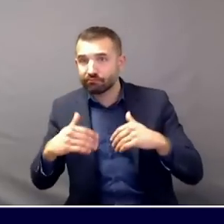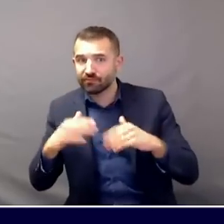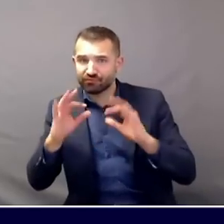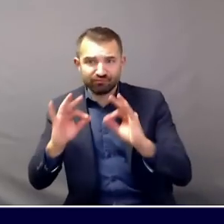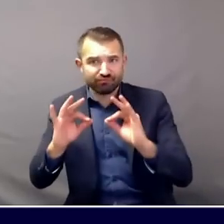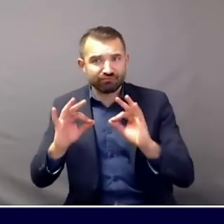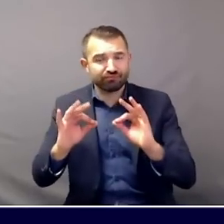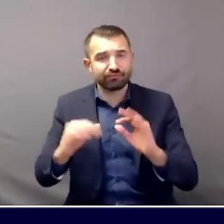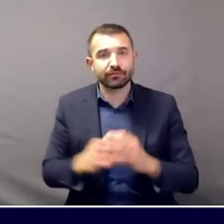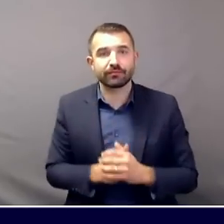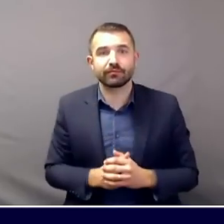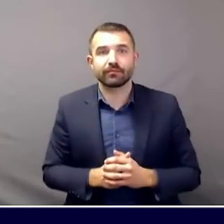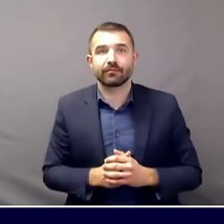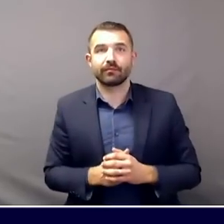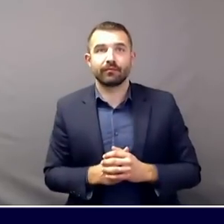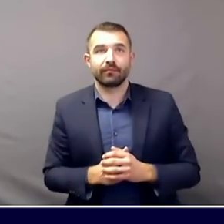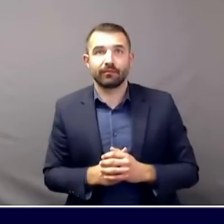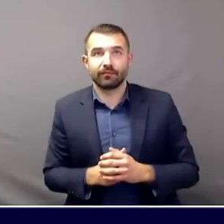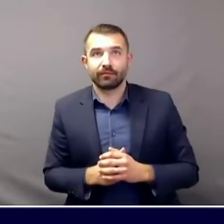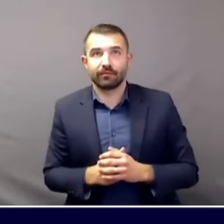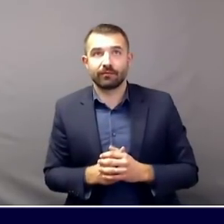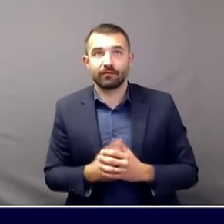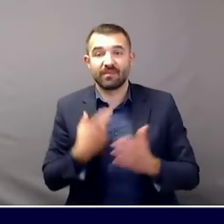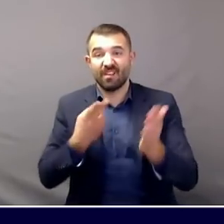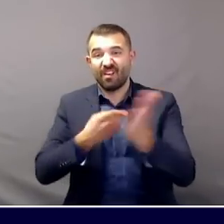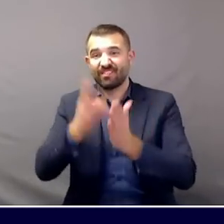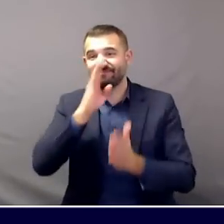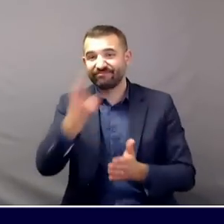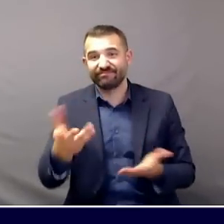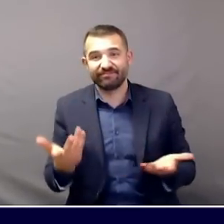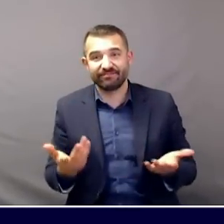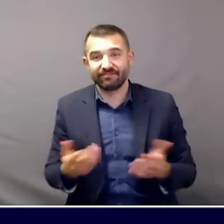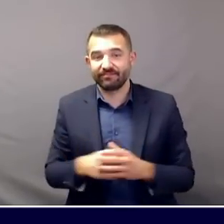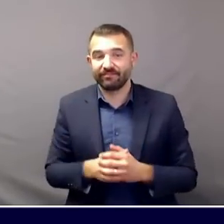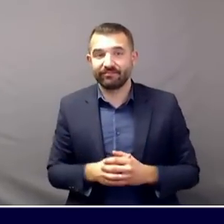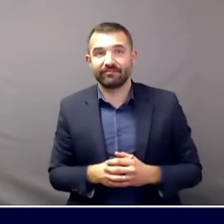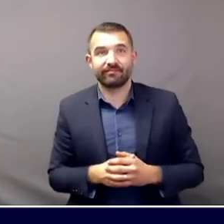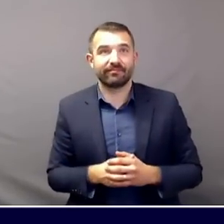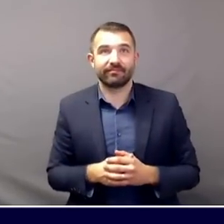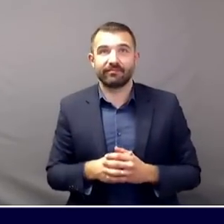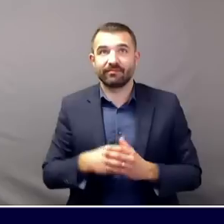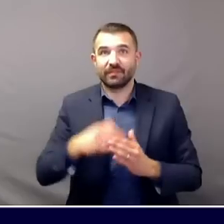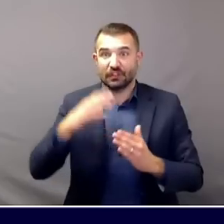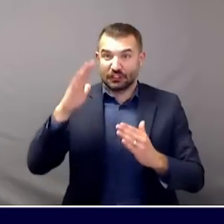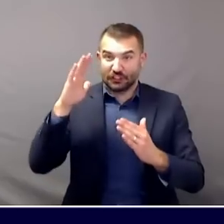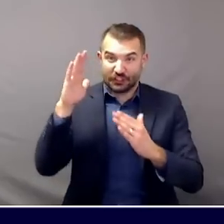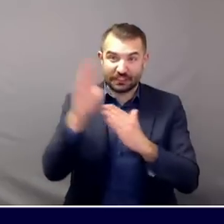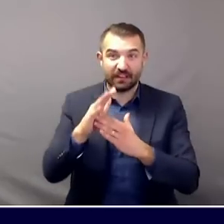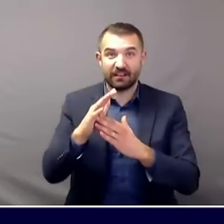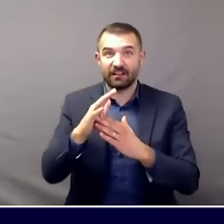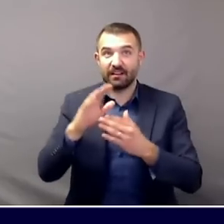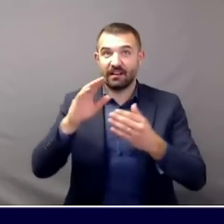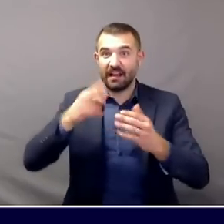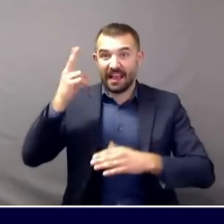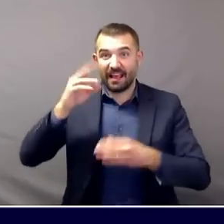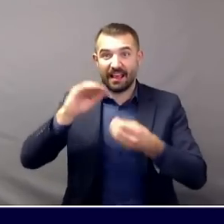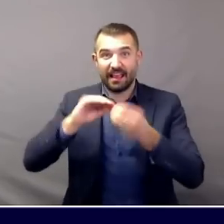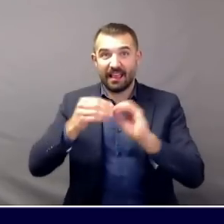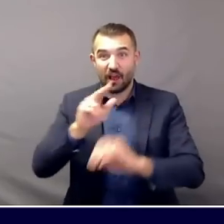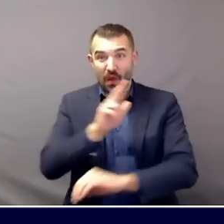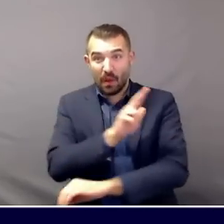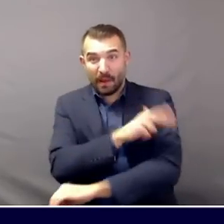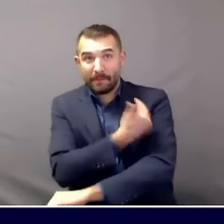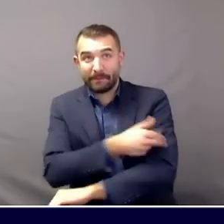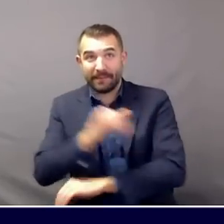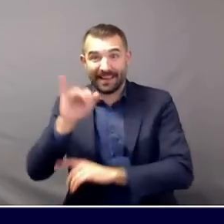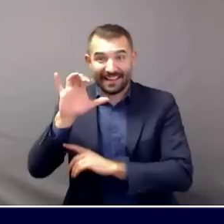be completely straight with you, on a day when a record number of people are in the hospital, a record number of people are in the ICU, and 4